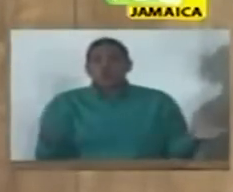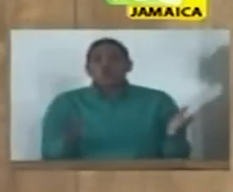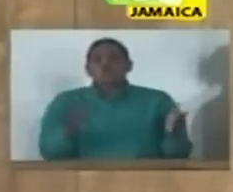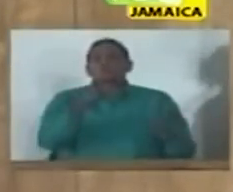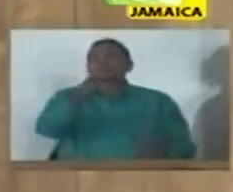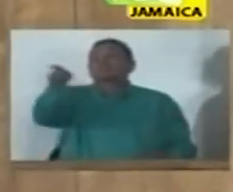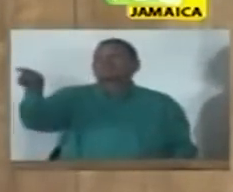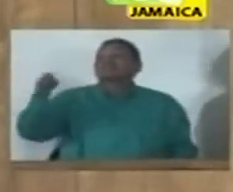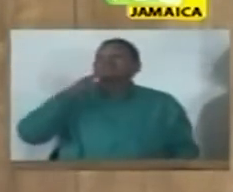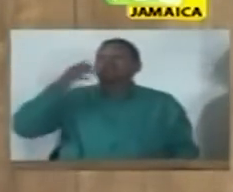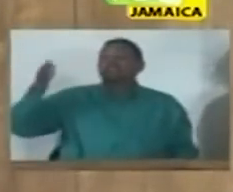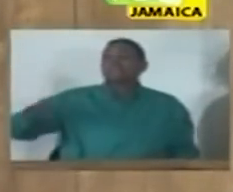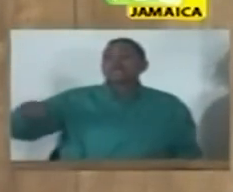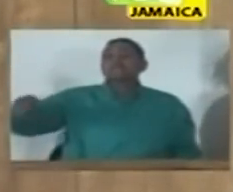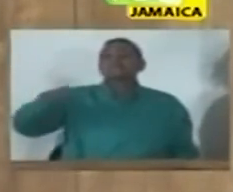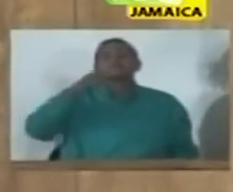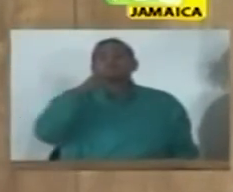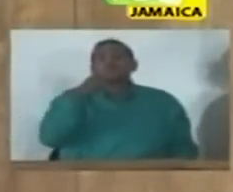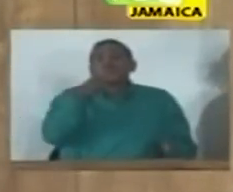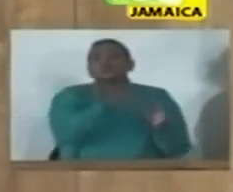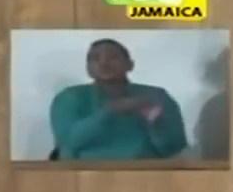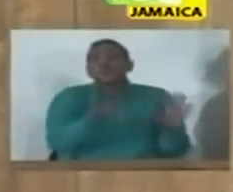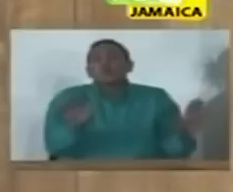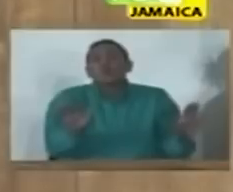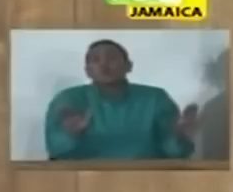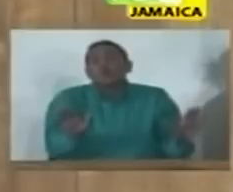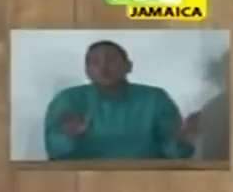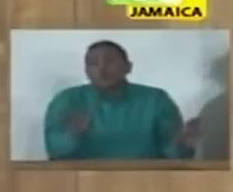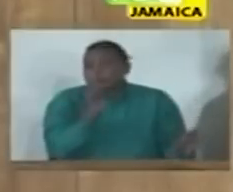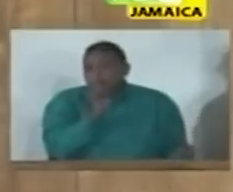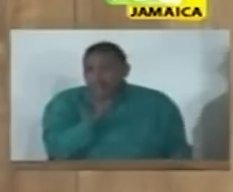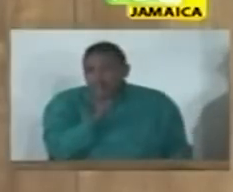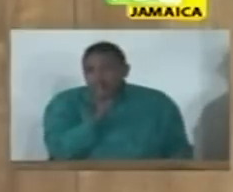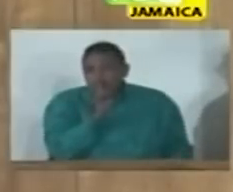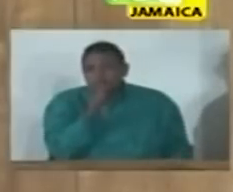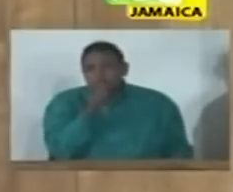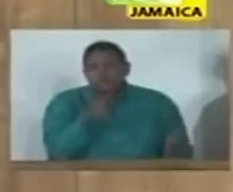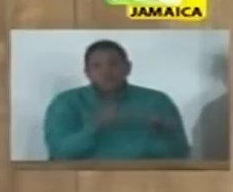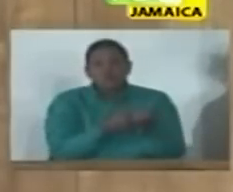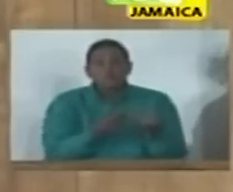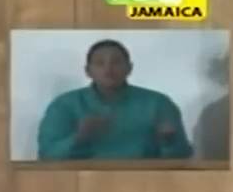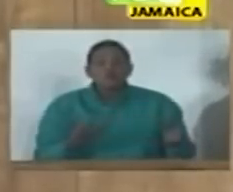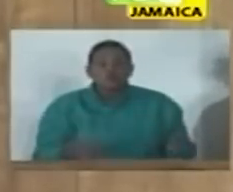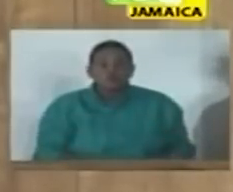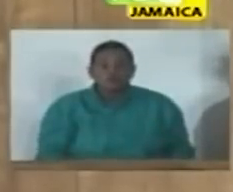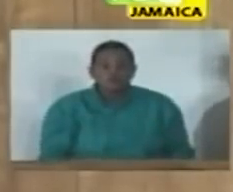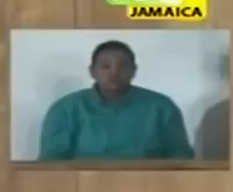side not to join it. Not to join it.